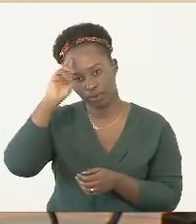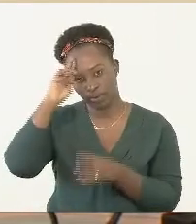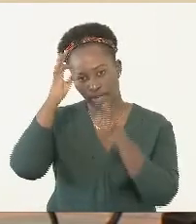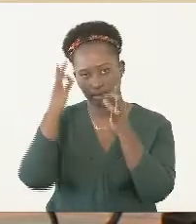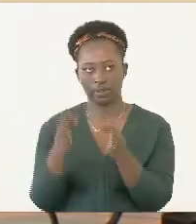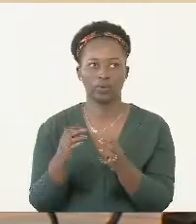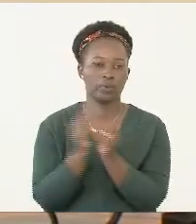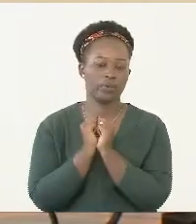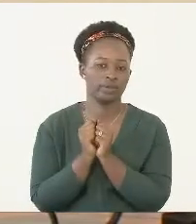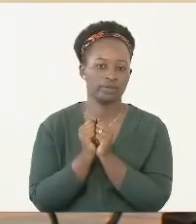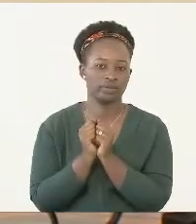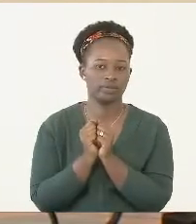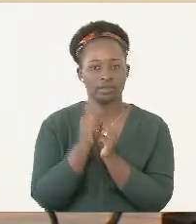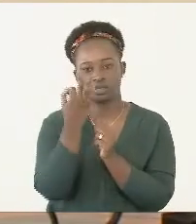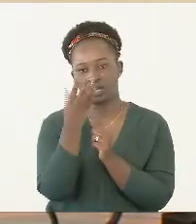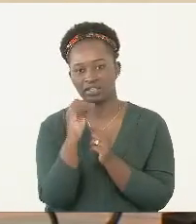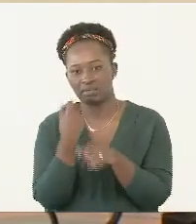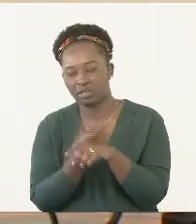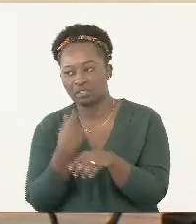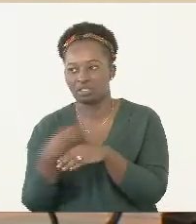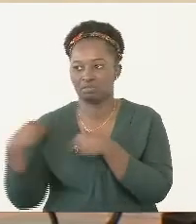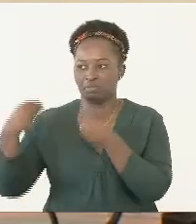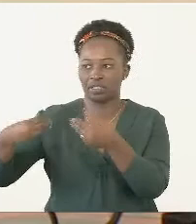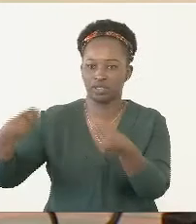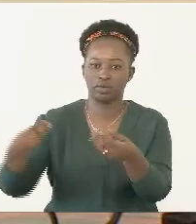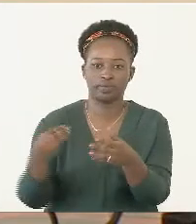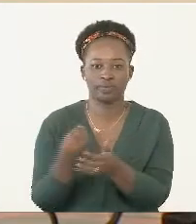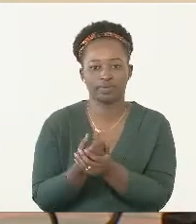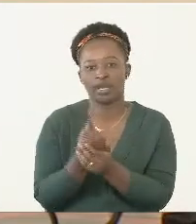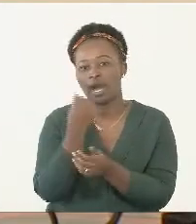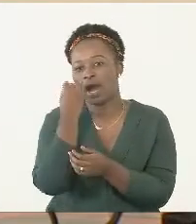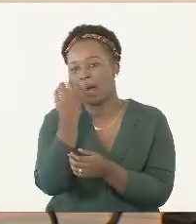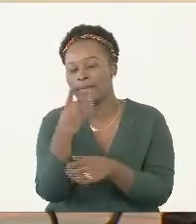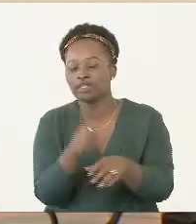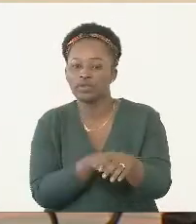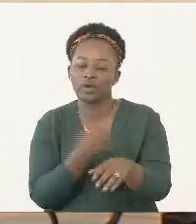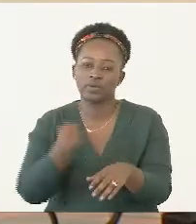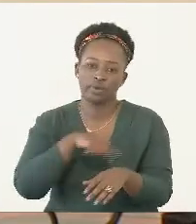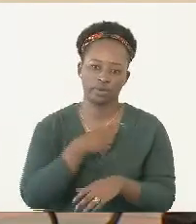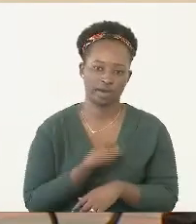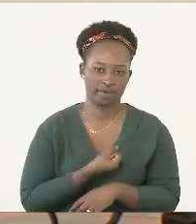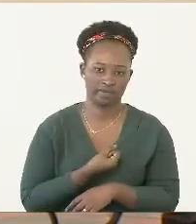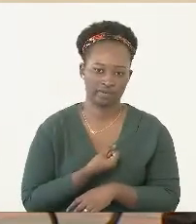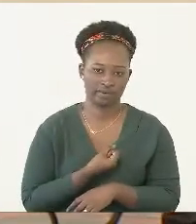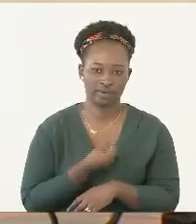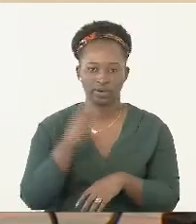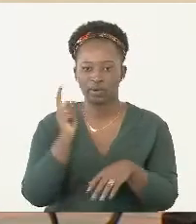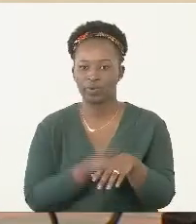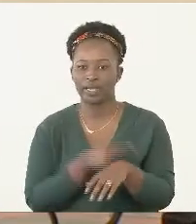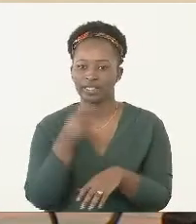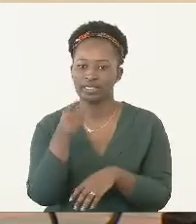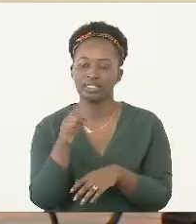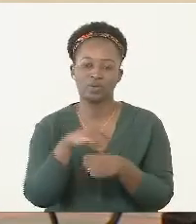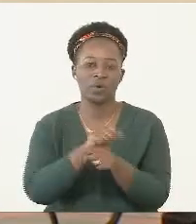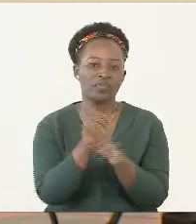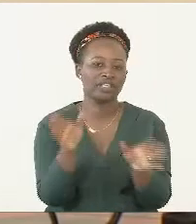with 30 minutes per generation? So how much longer do we have for the experiment? When these COVID